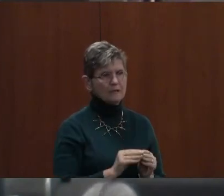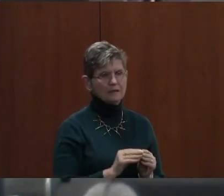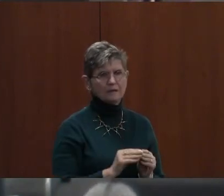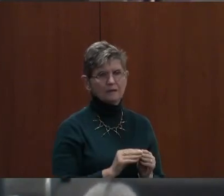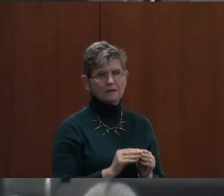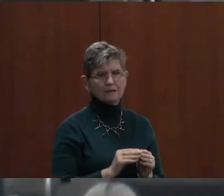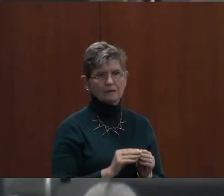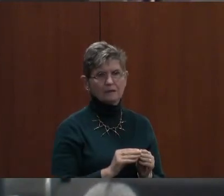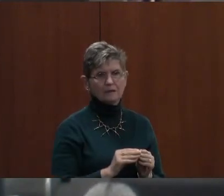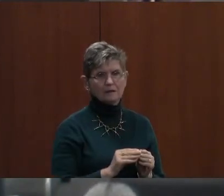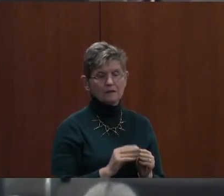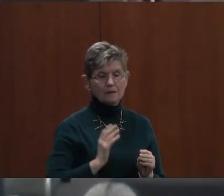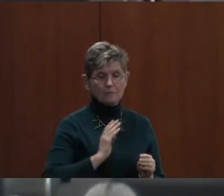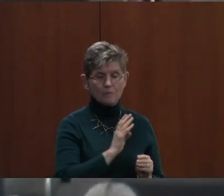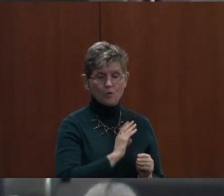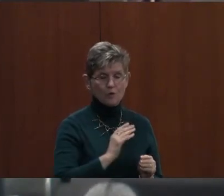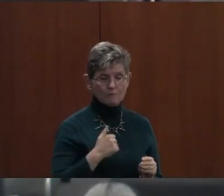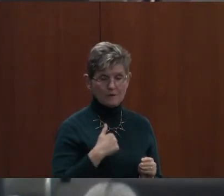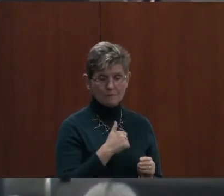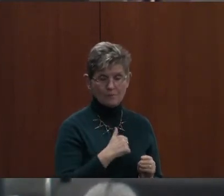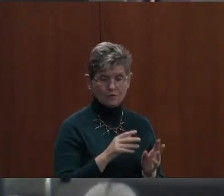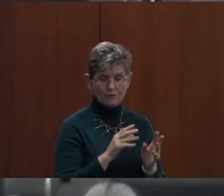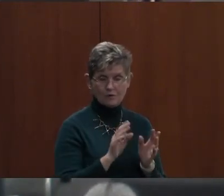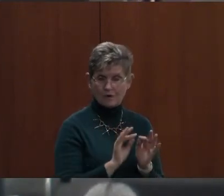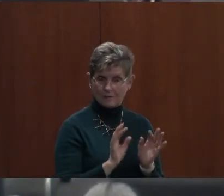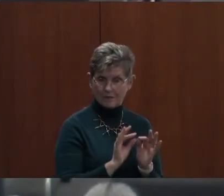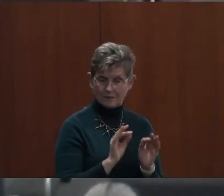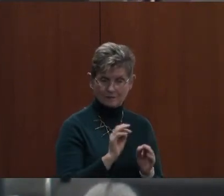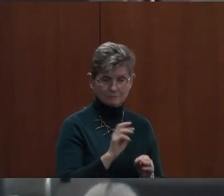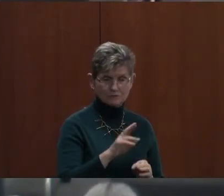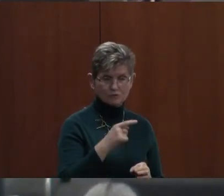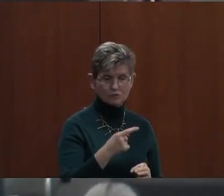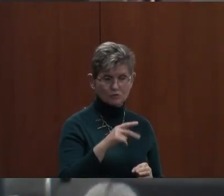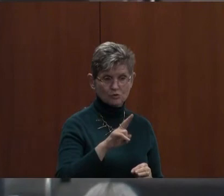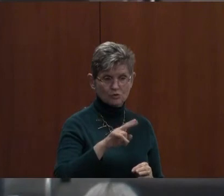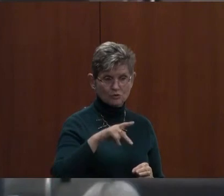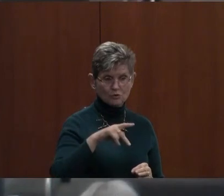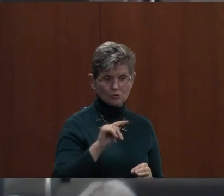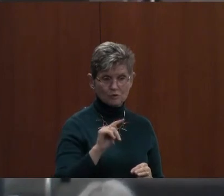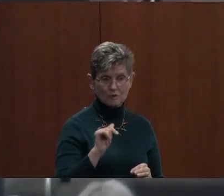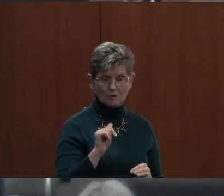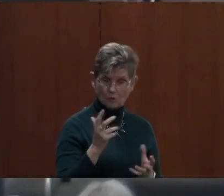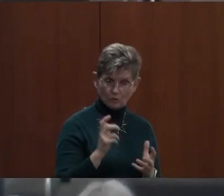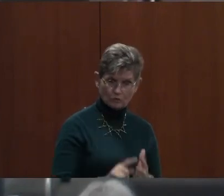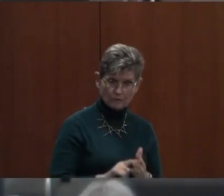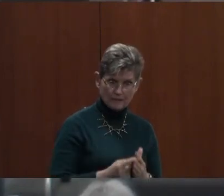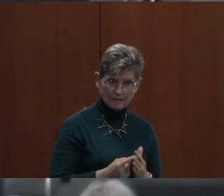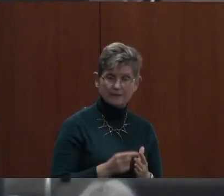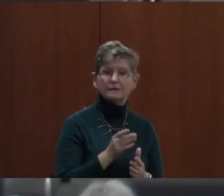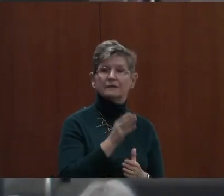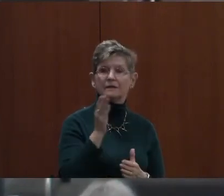to board member comments. Mr. Gupta, would you like to begin down there? Sure.